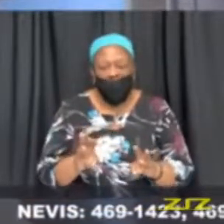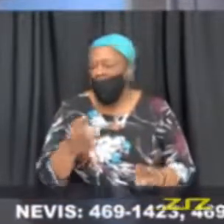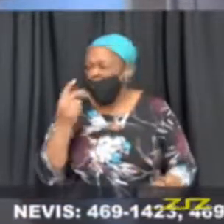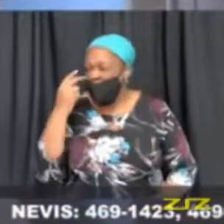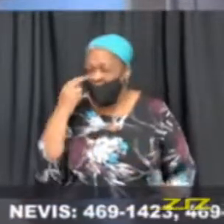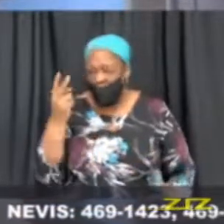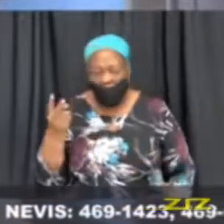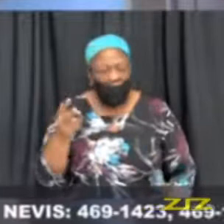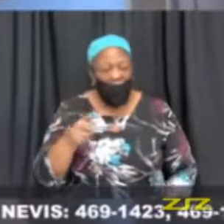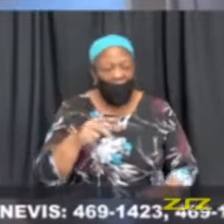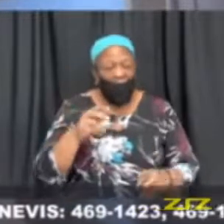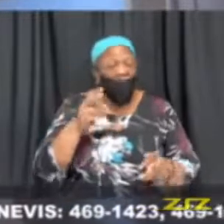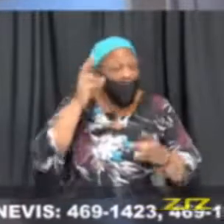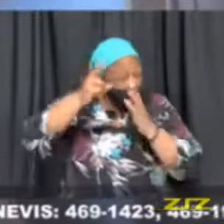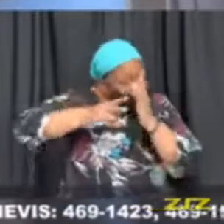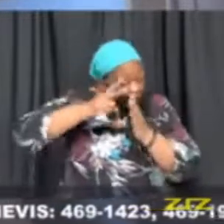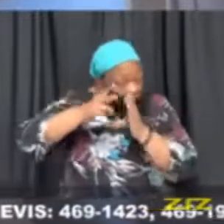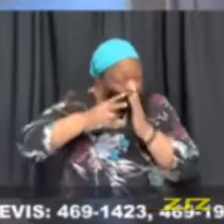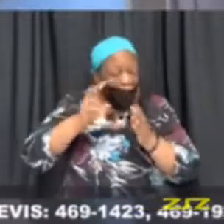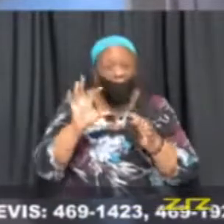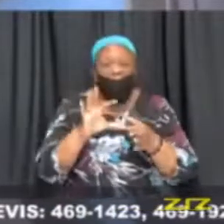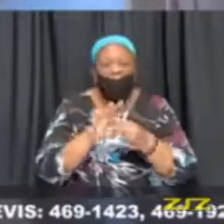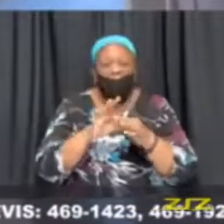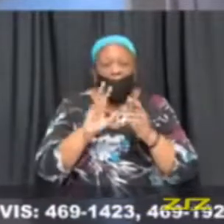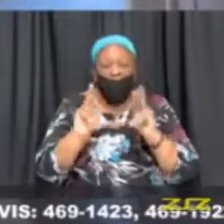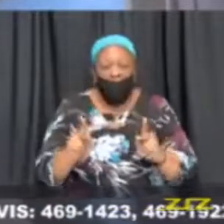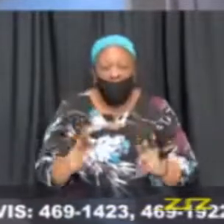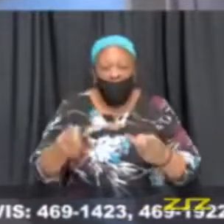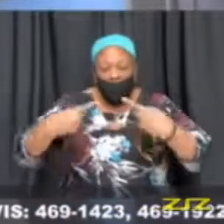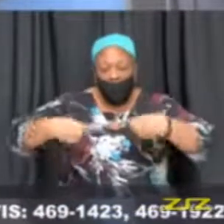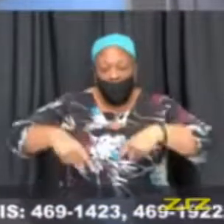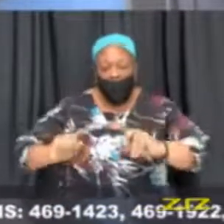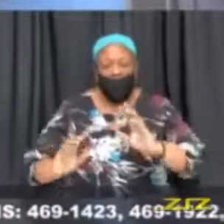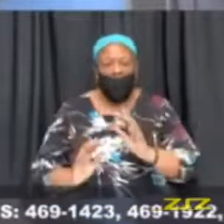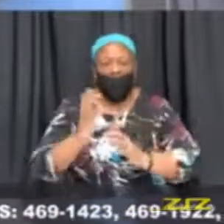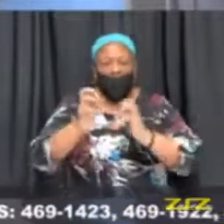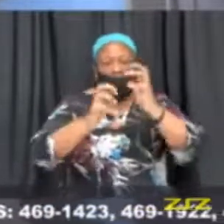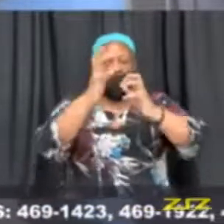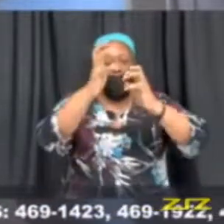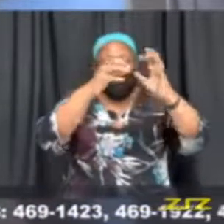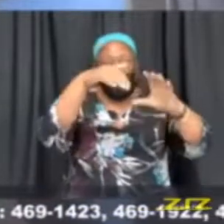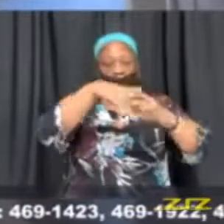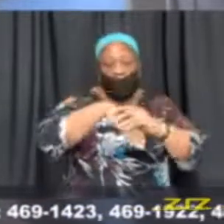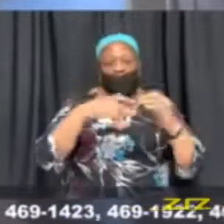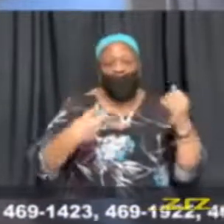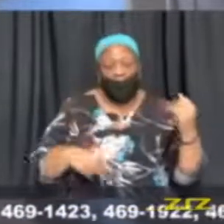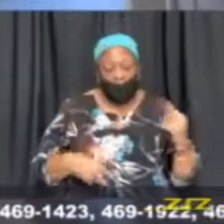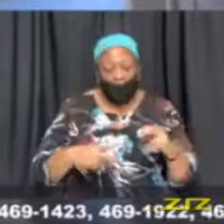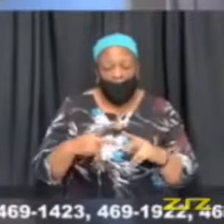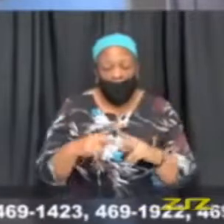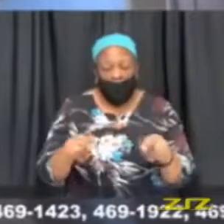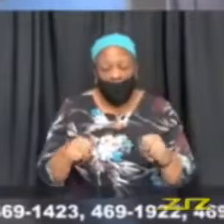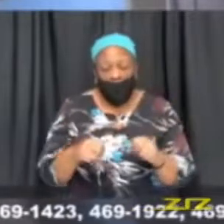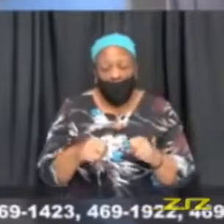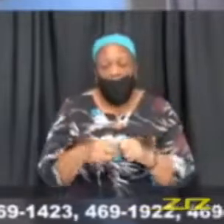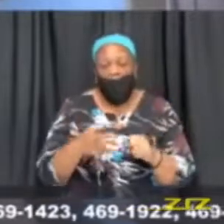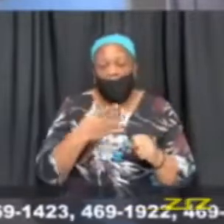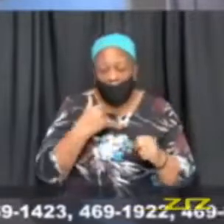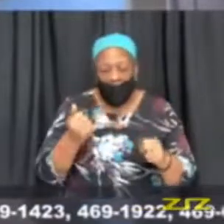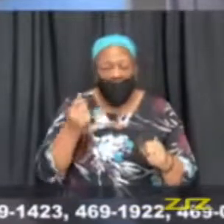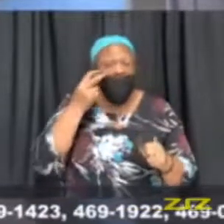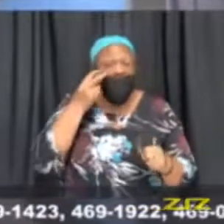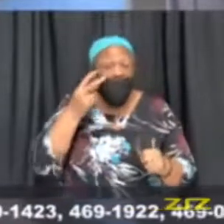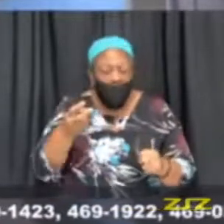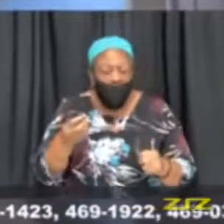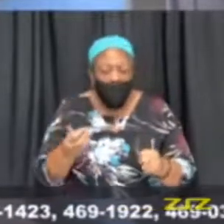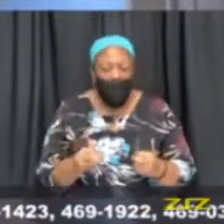as well, or send a note in any of those social media platforms, and we can answer them.